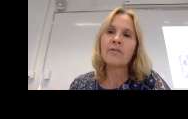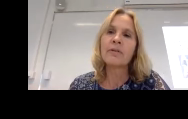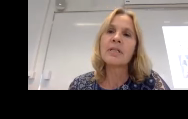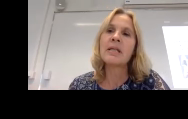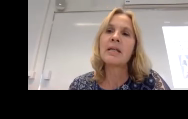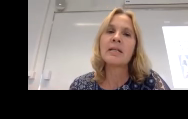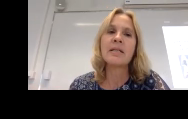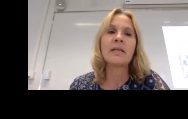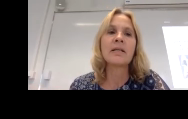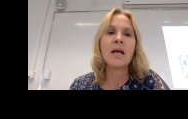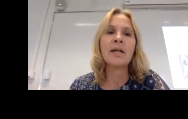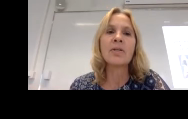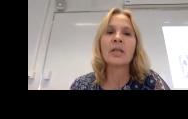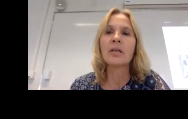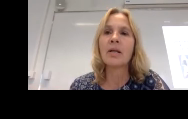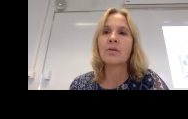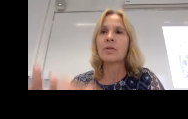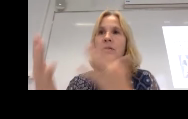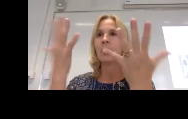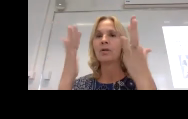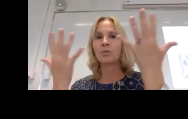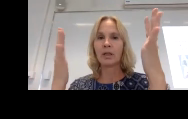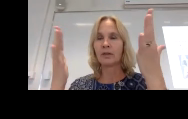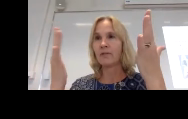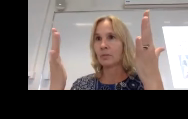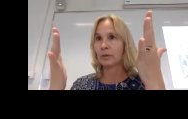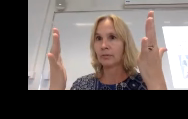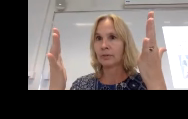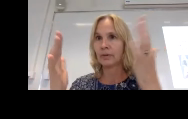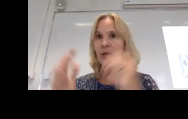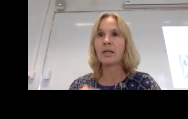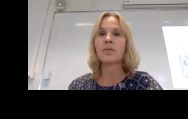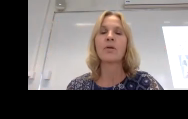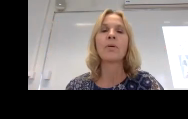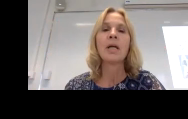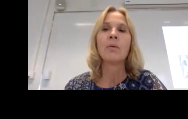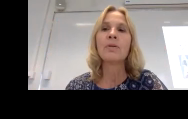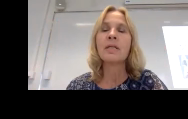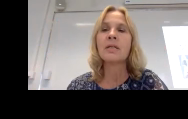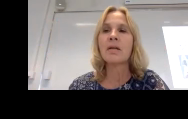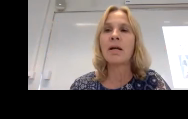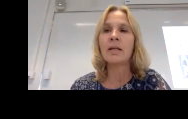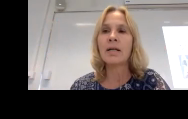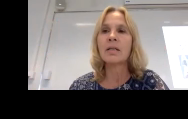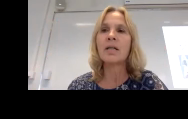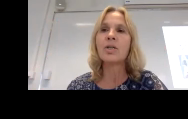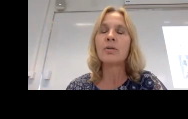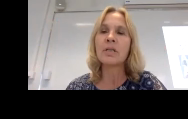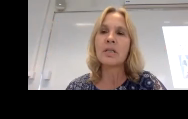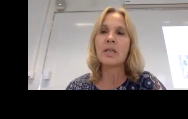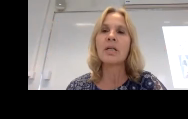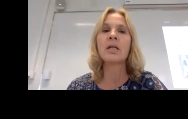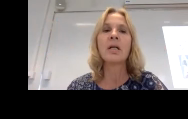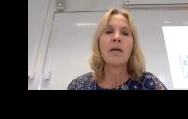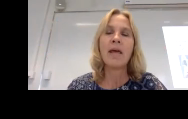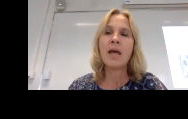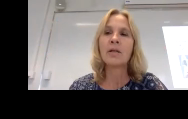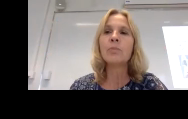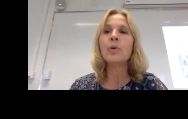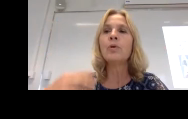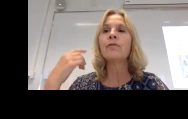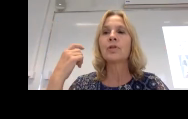one difference is that the sign articulators are directly visible. Okay, so when you see a sign in isolation, you can see